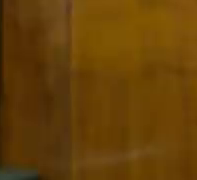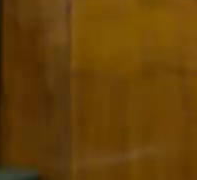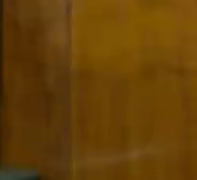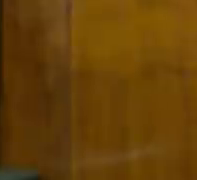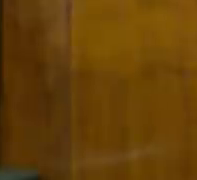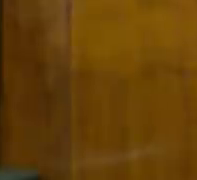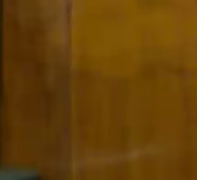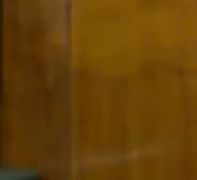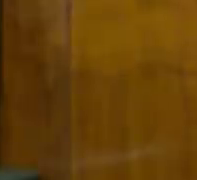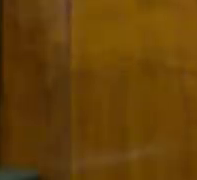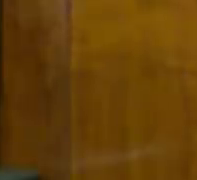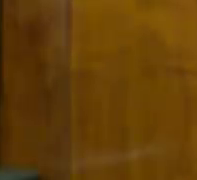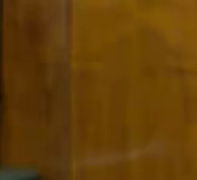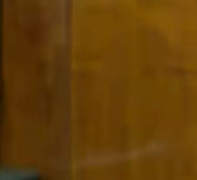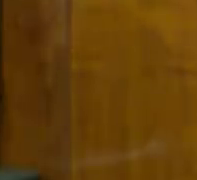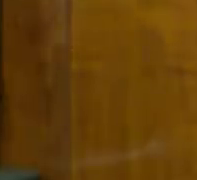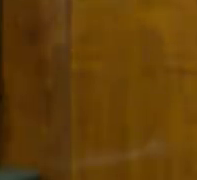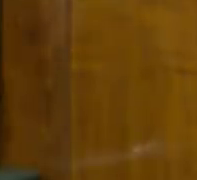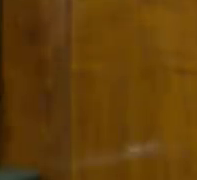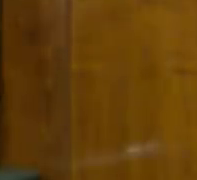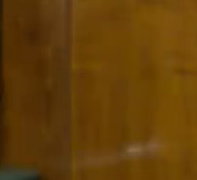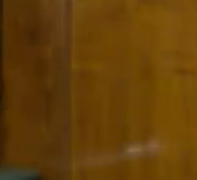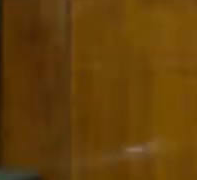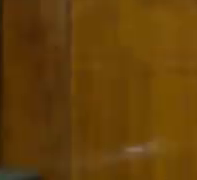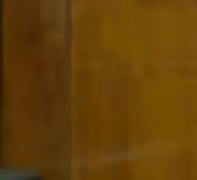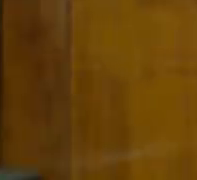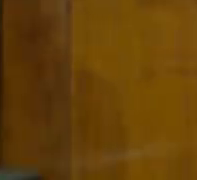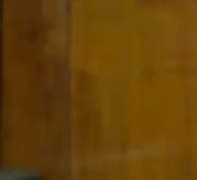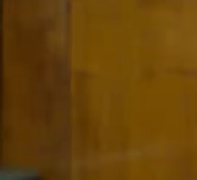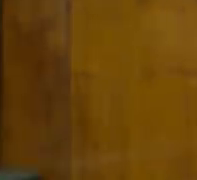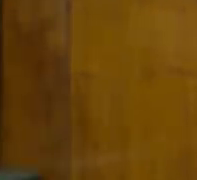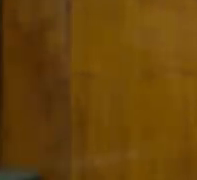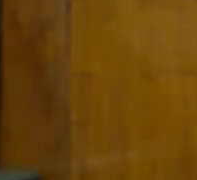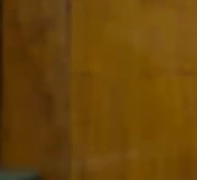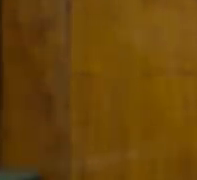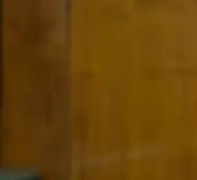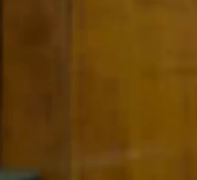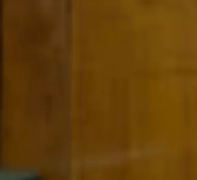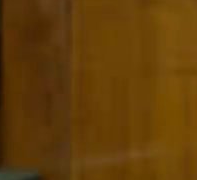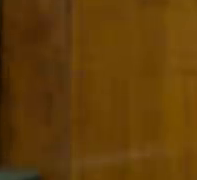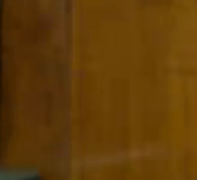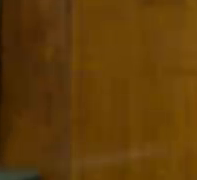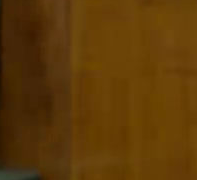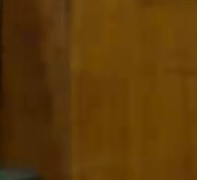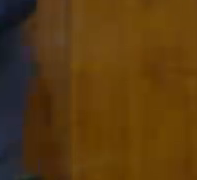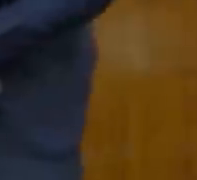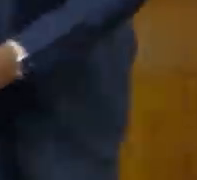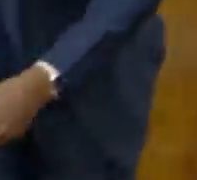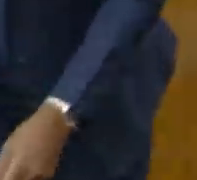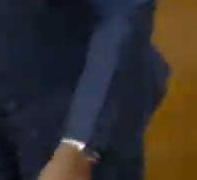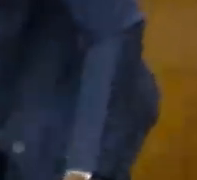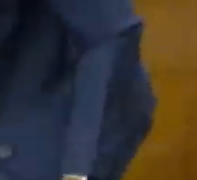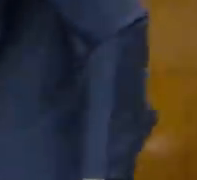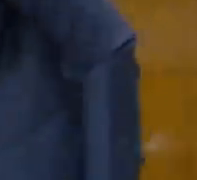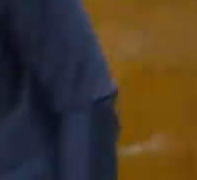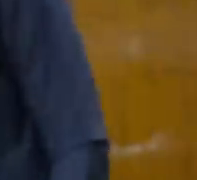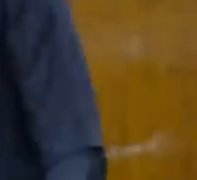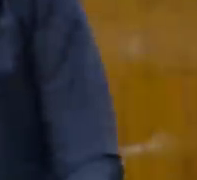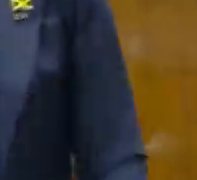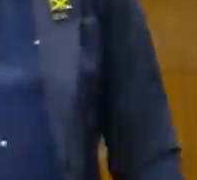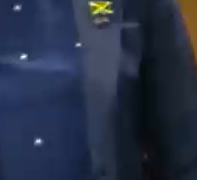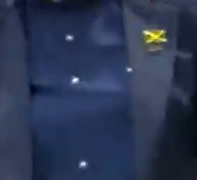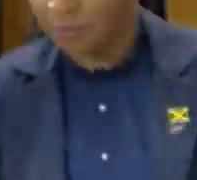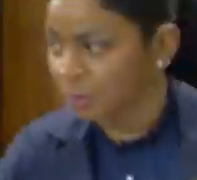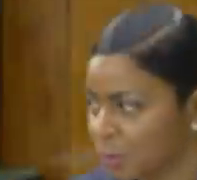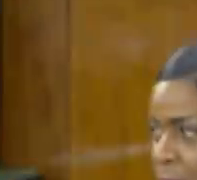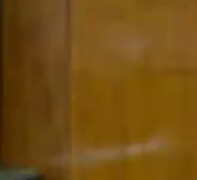appreciation to the Prime Minister, the Most Honorable Andrew Holness, for the confidence he has placed in me to